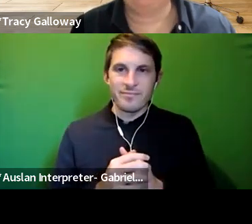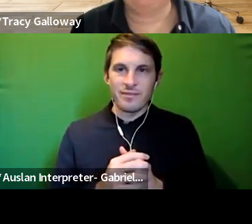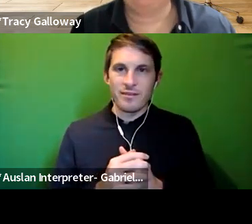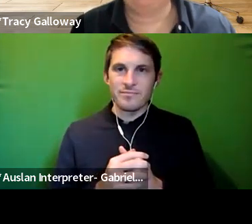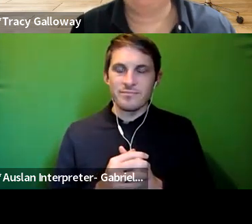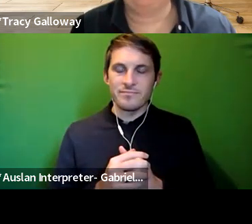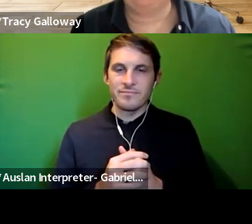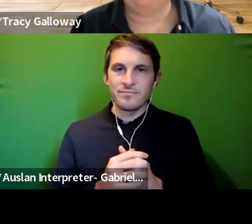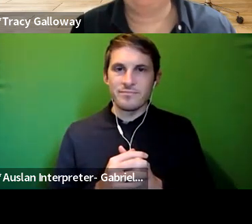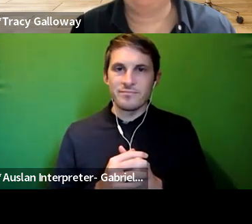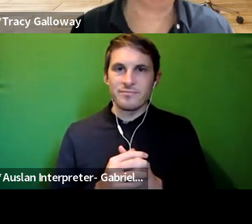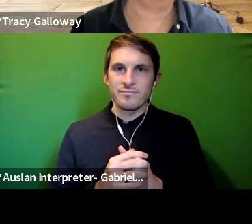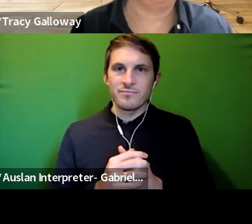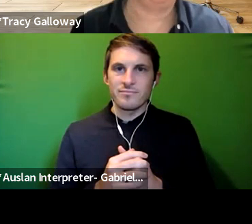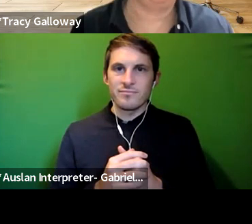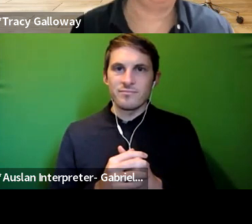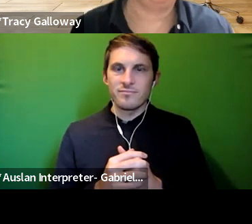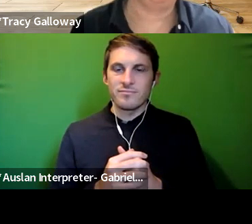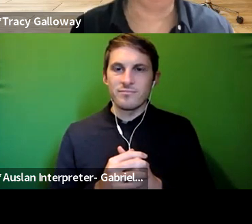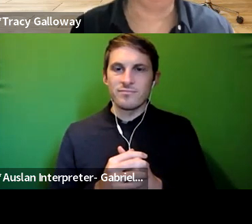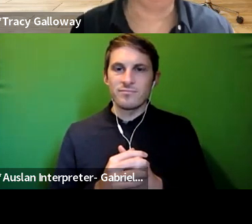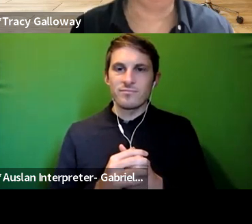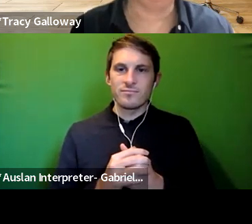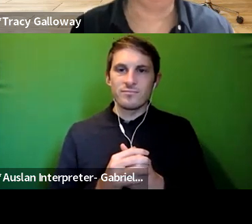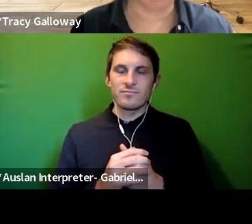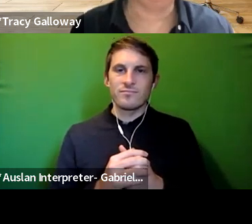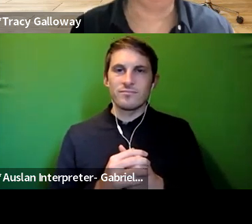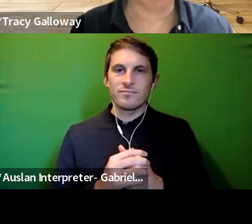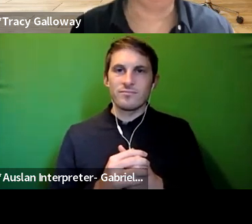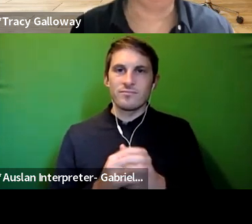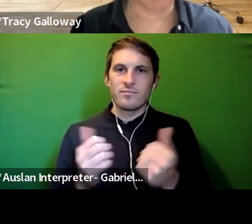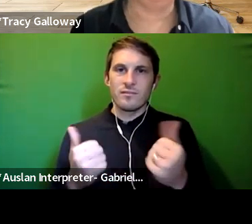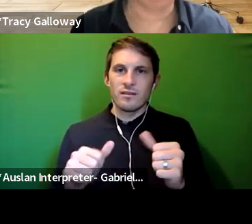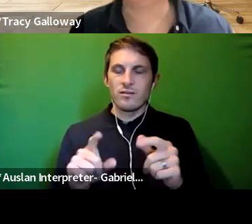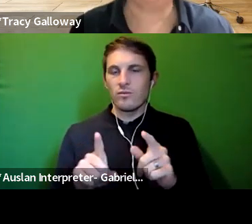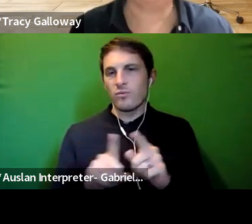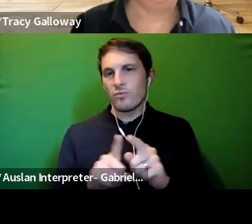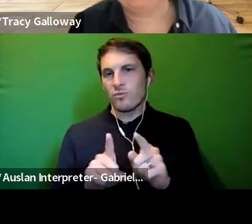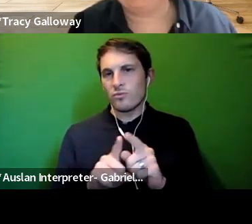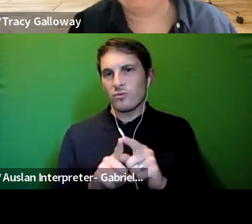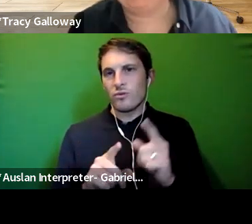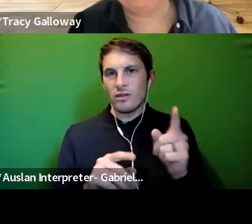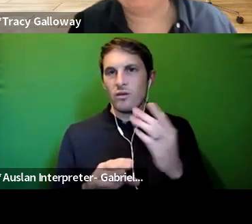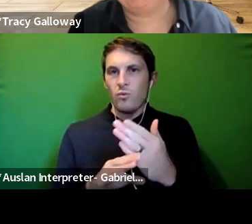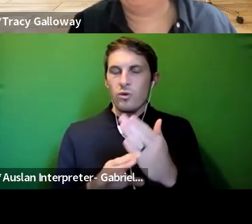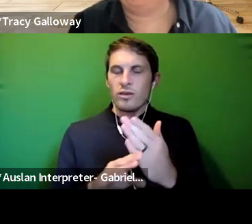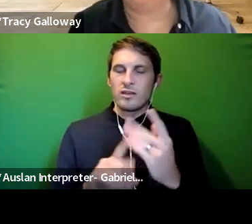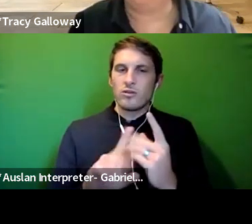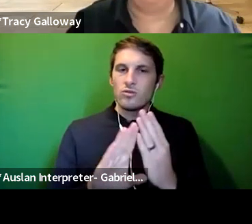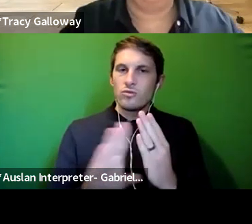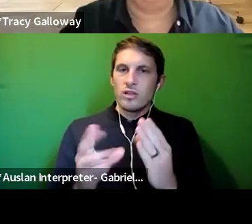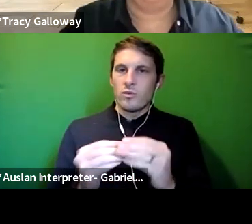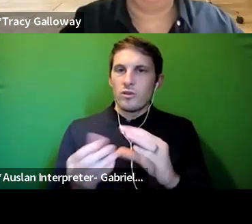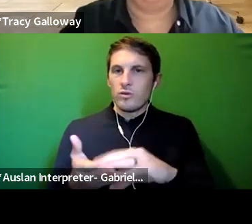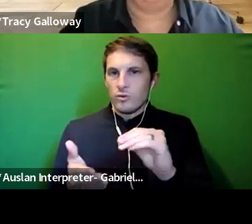rather than having to, things work learning and working directly with students that we hear, is just a